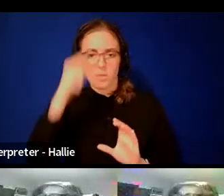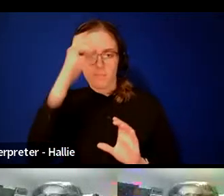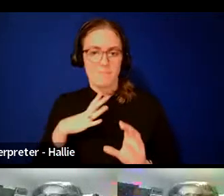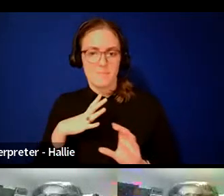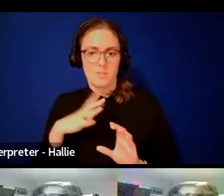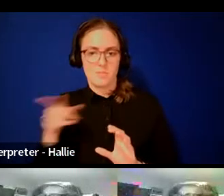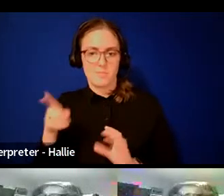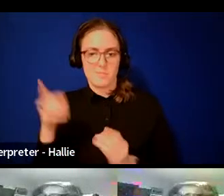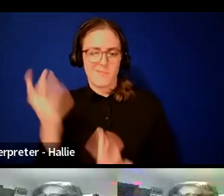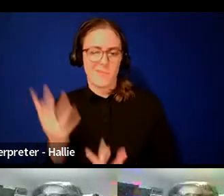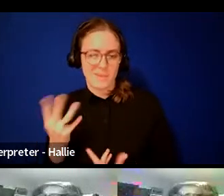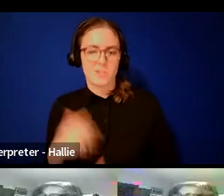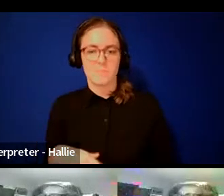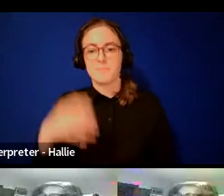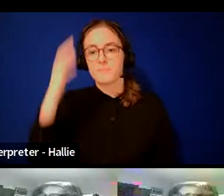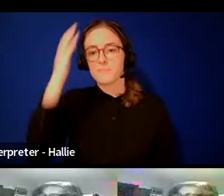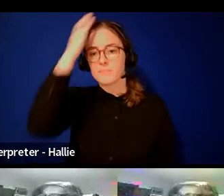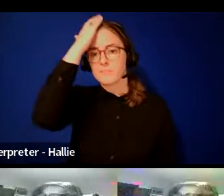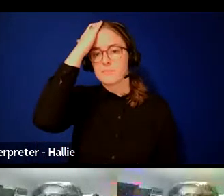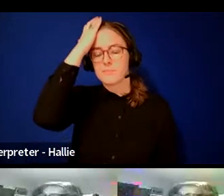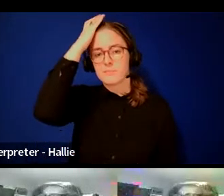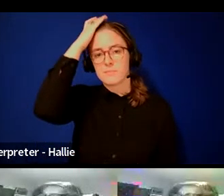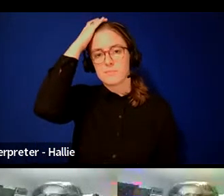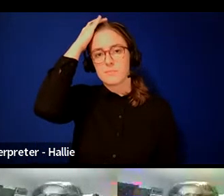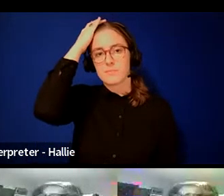information, if that's okay.